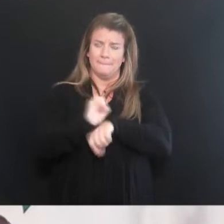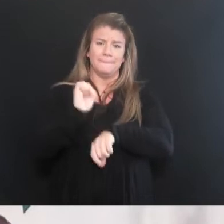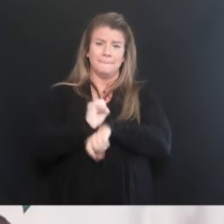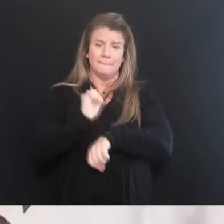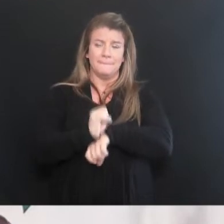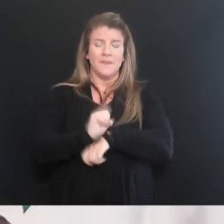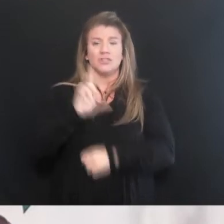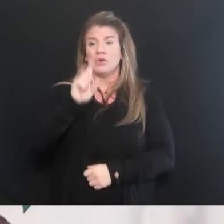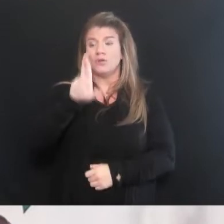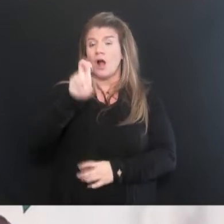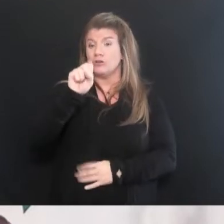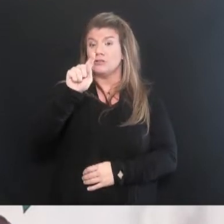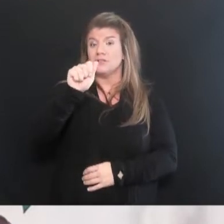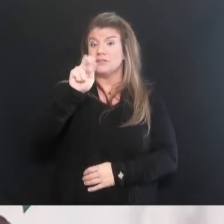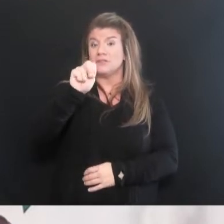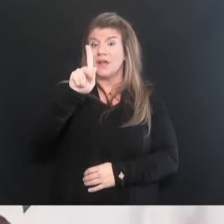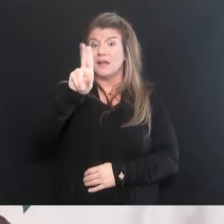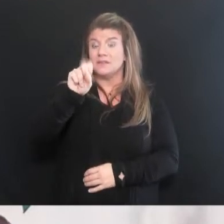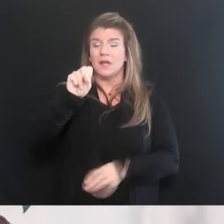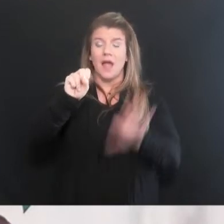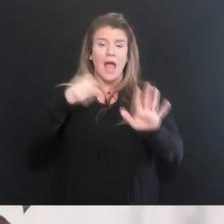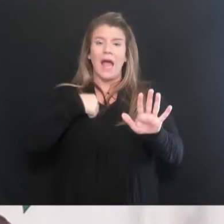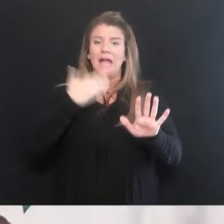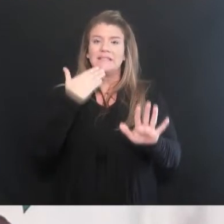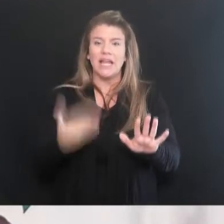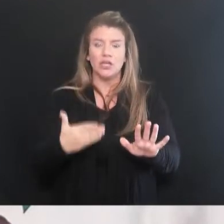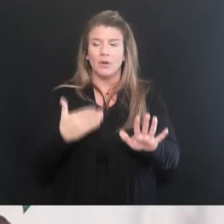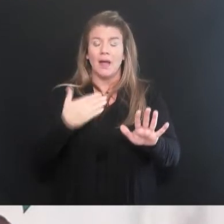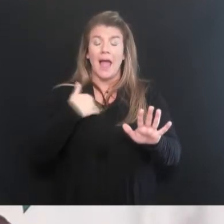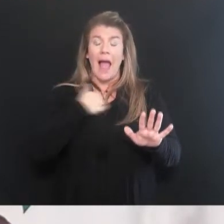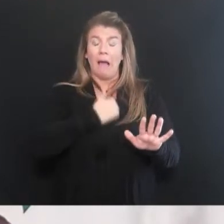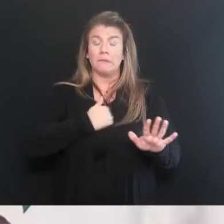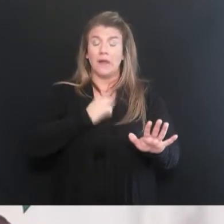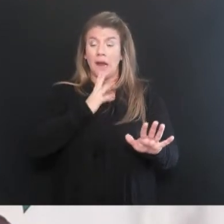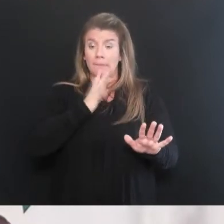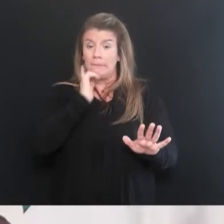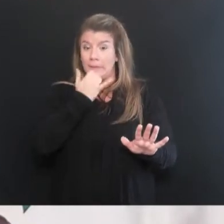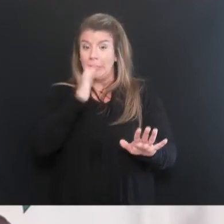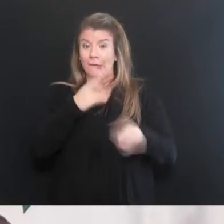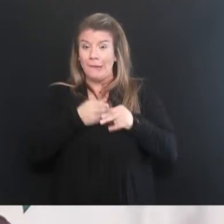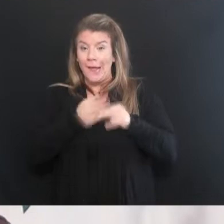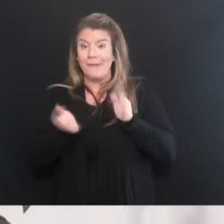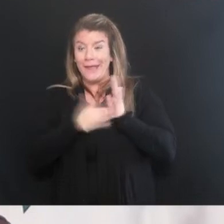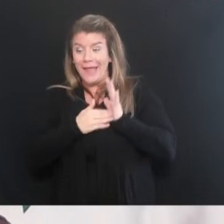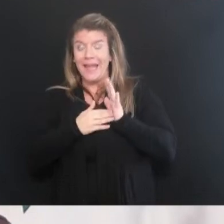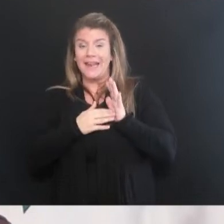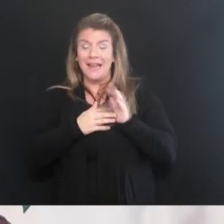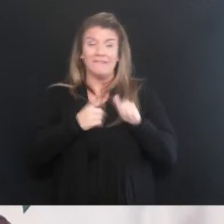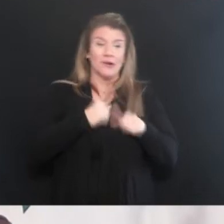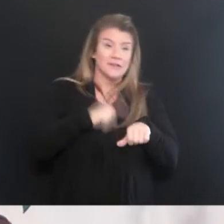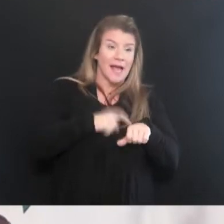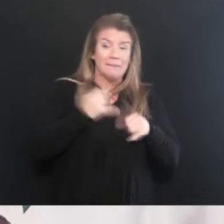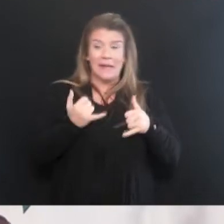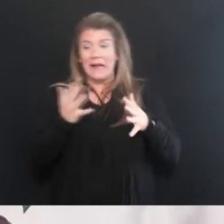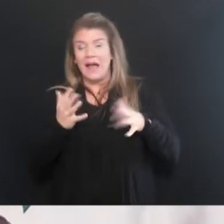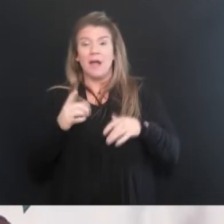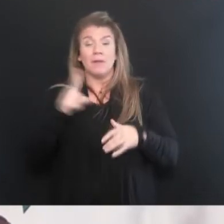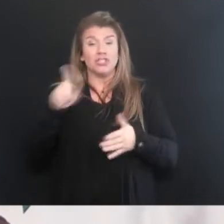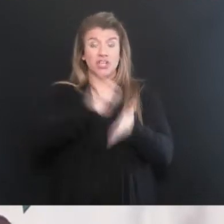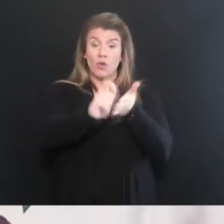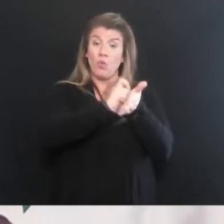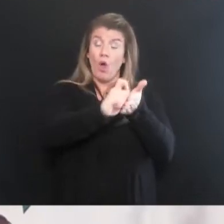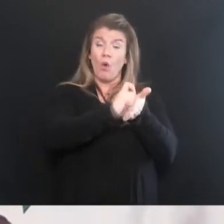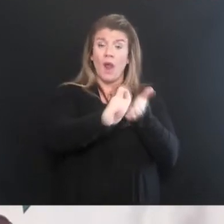Dr. Stankus, I thank you, and sorry I probably mispronounced your name first time. And she wrote a really nice thing,